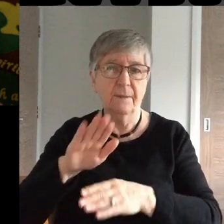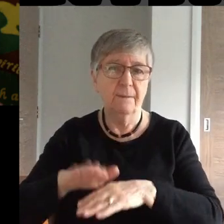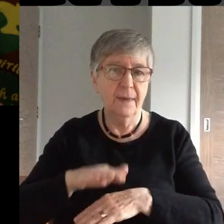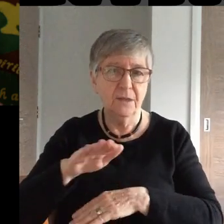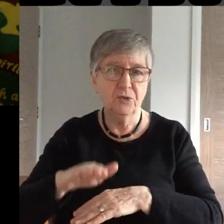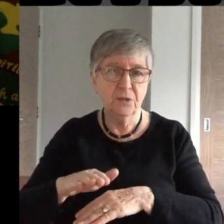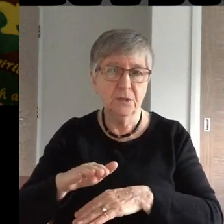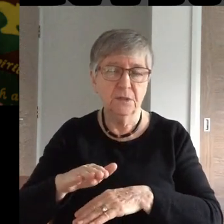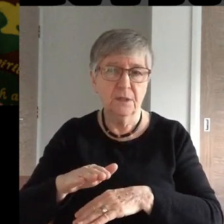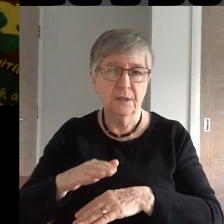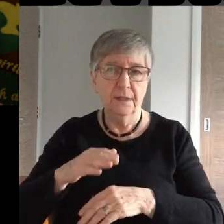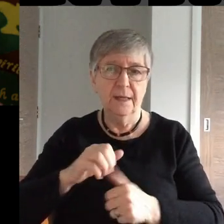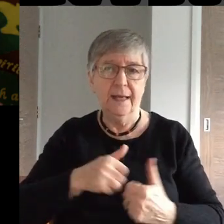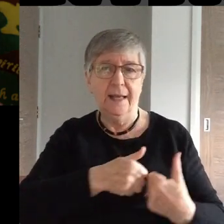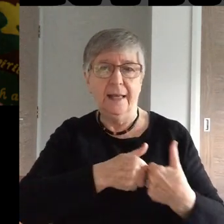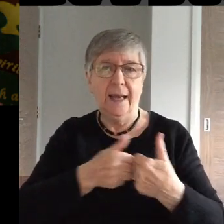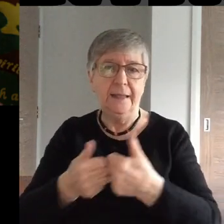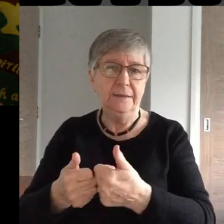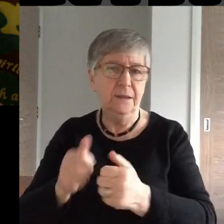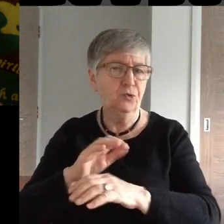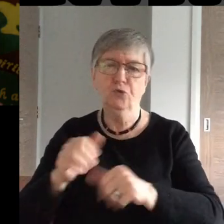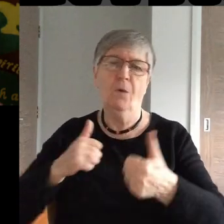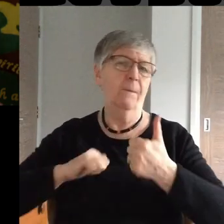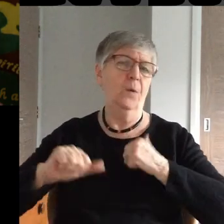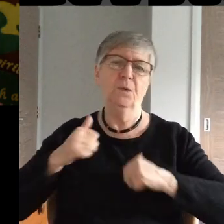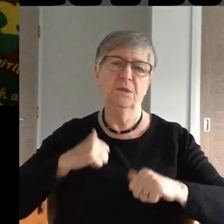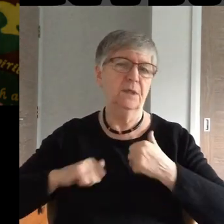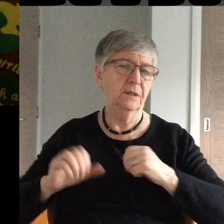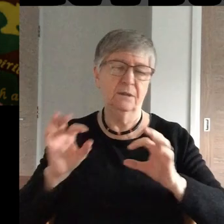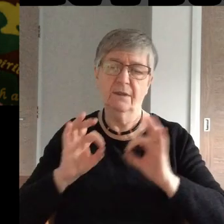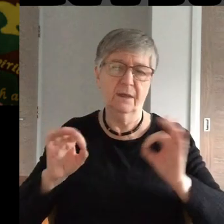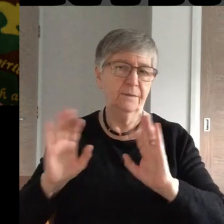kindness, having no boasting, and so on.